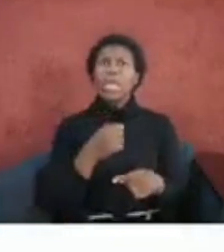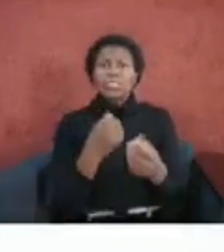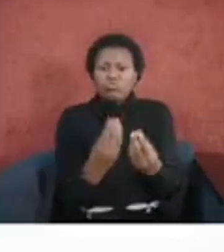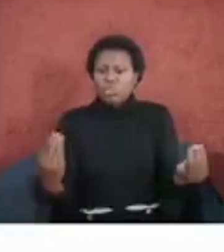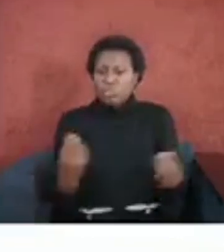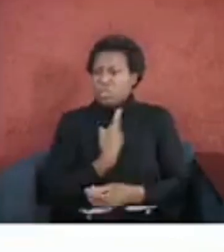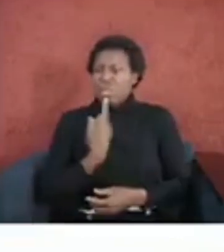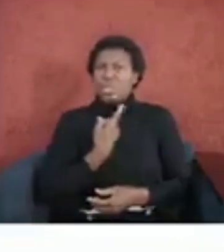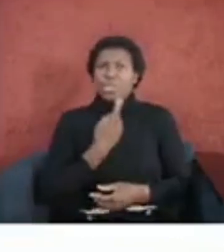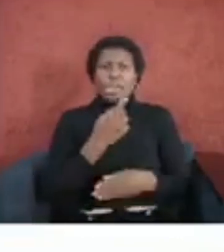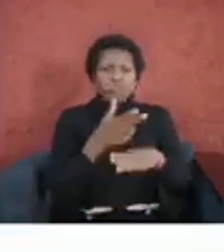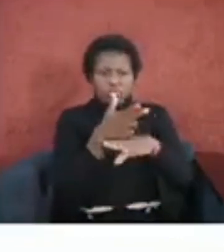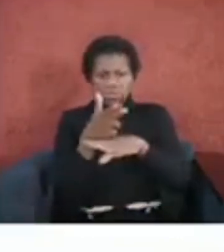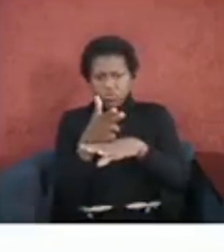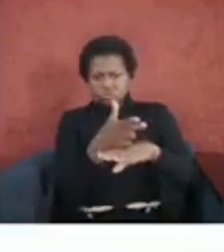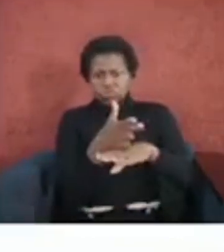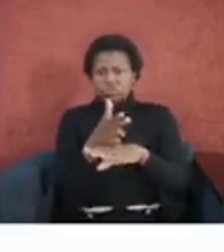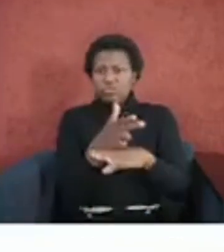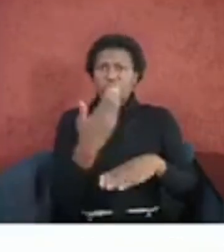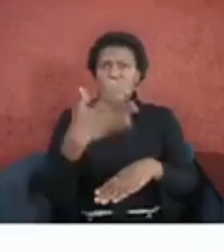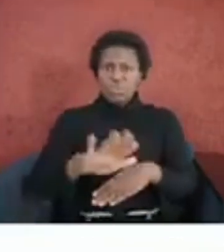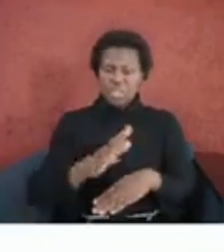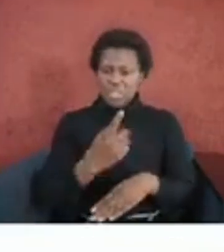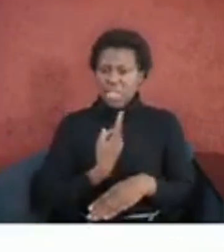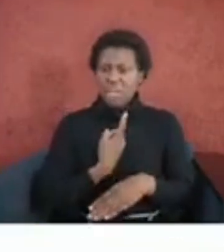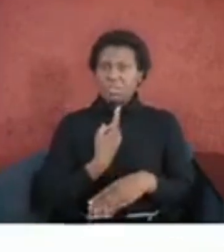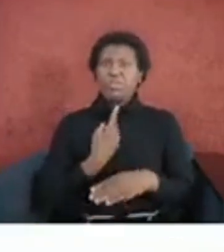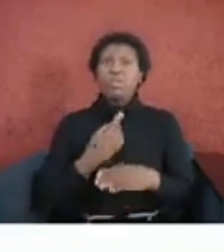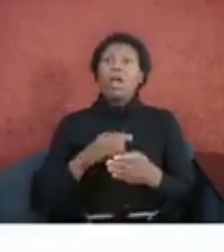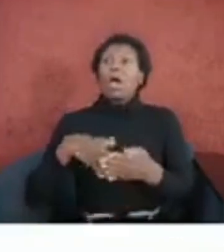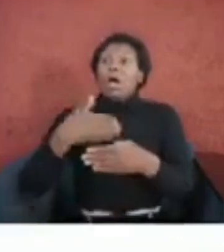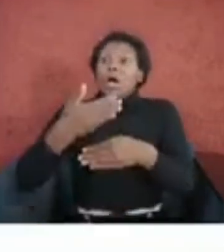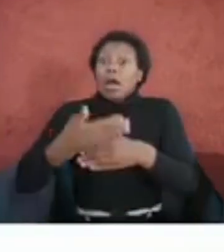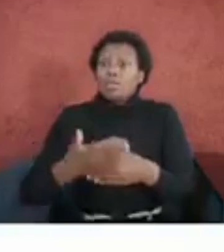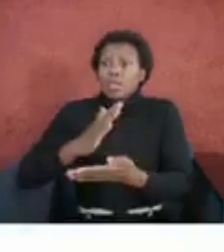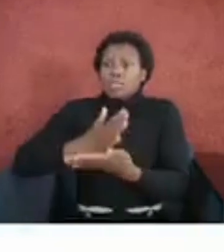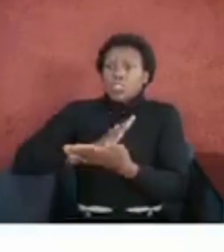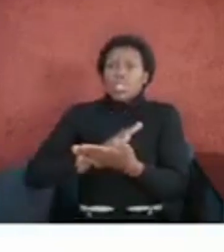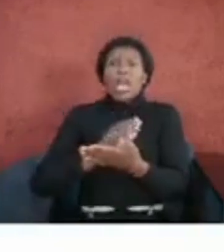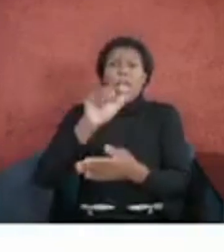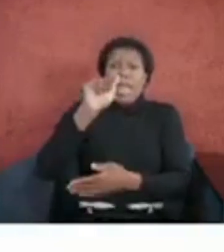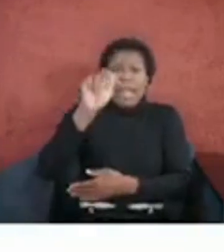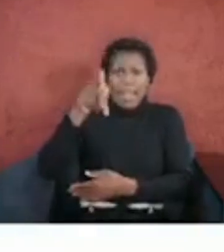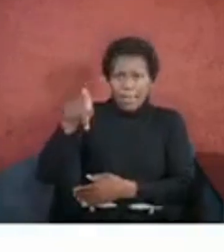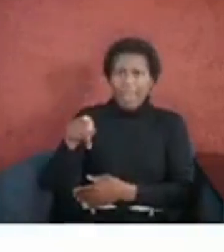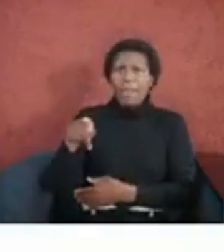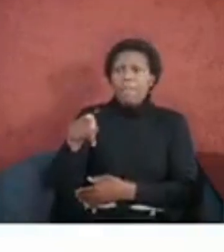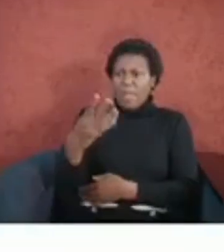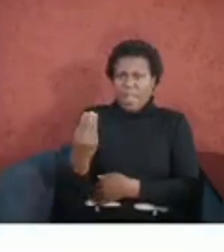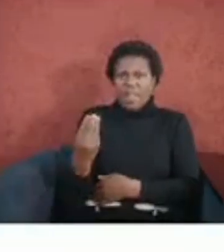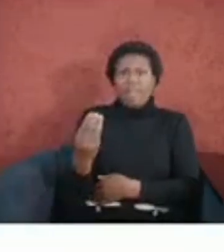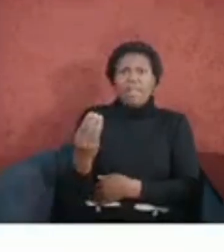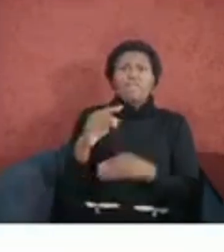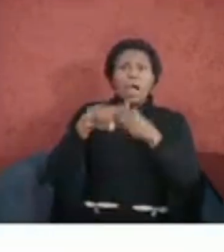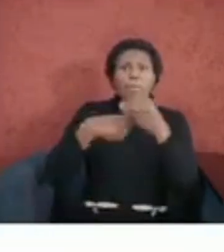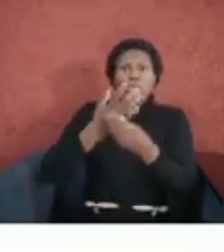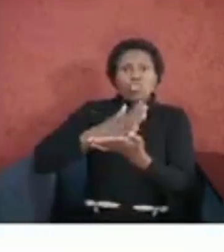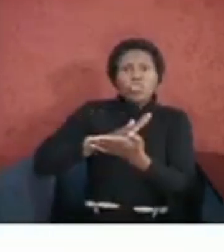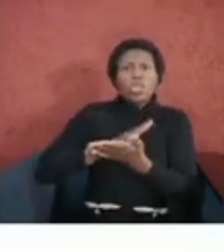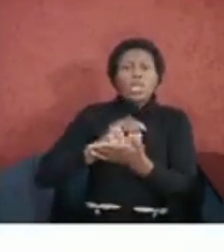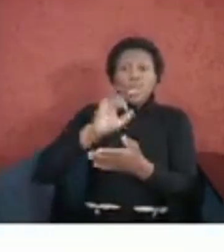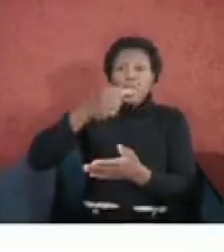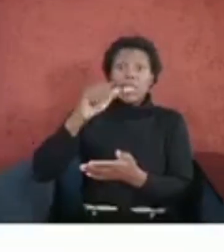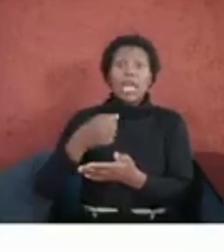They go to share it. There's this app called Share It. Every learner has it. They're sharing it among themselves. They're